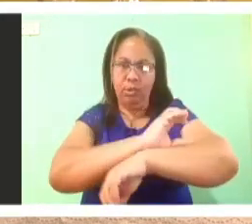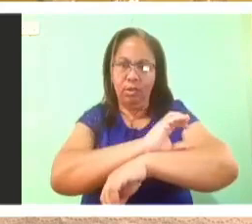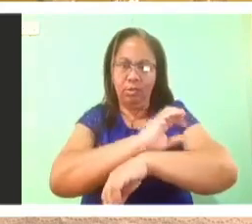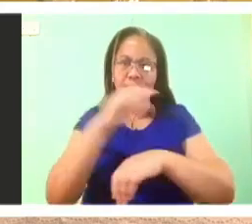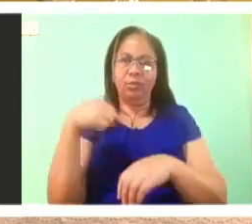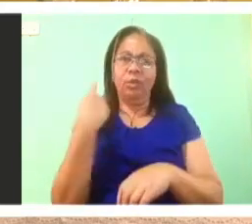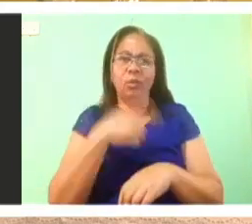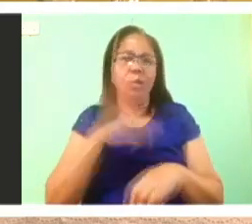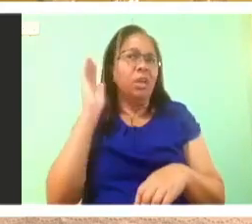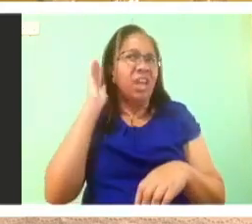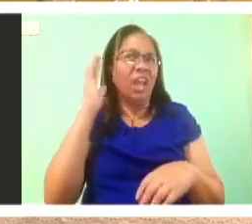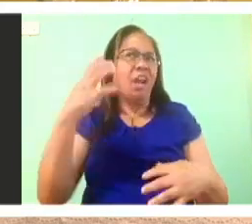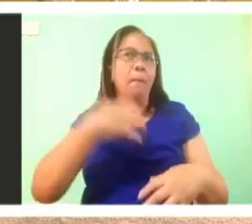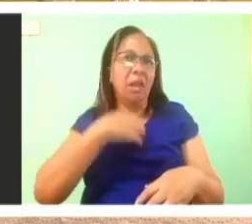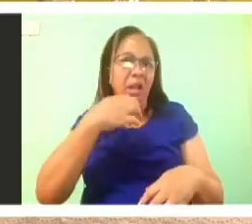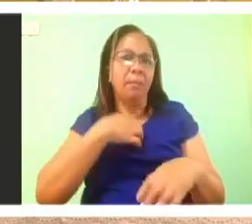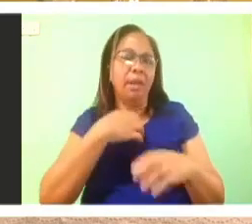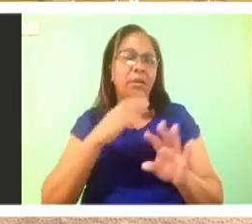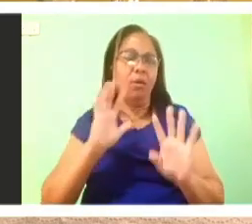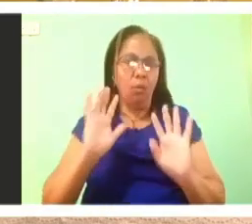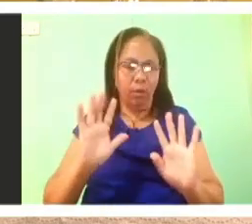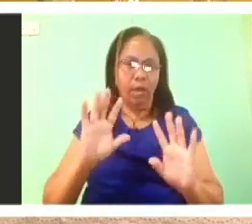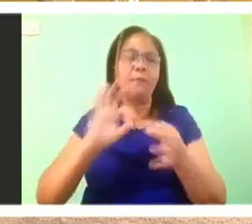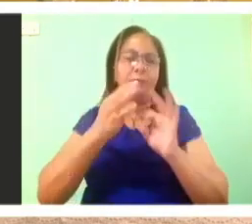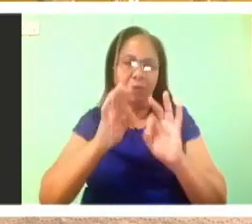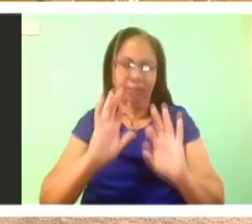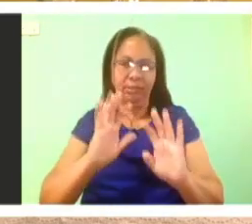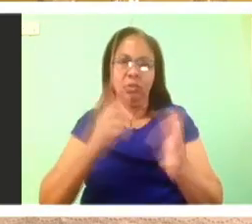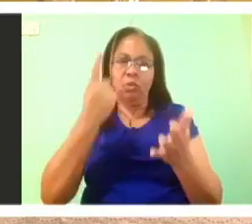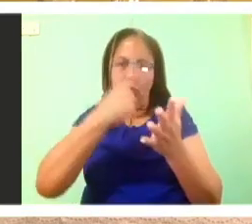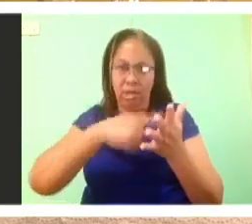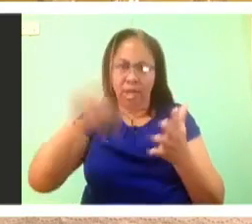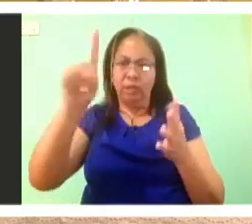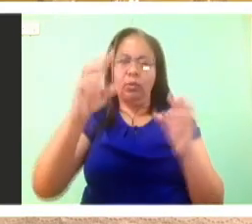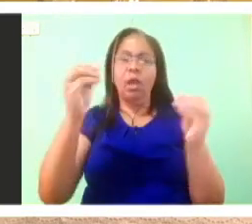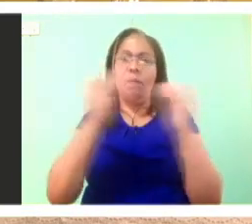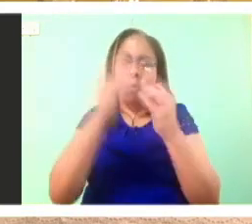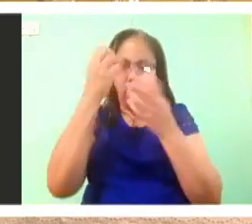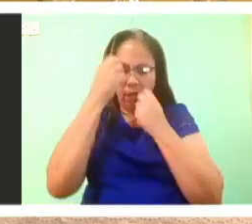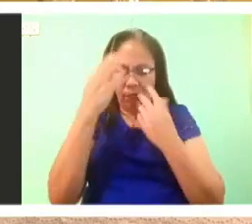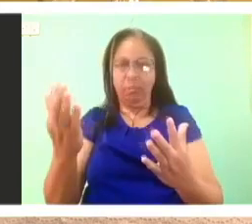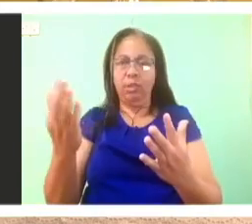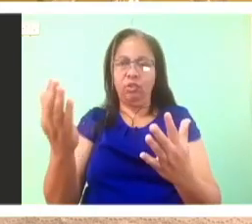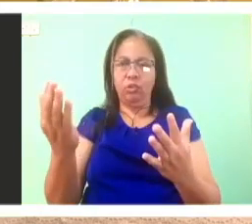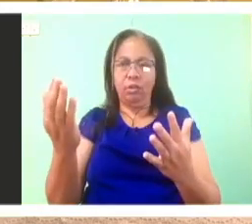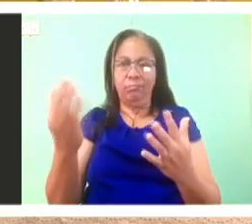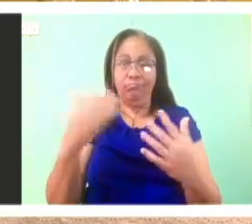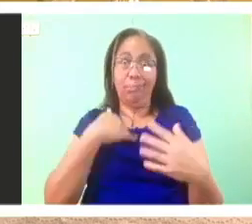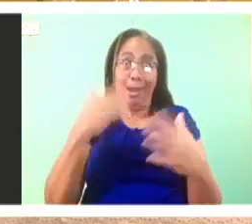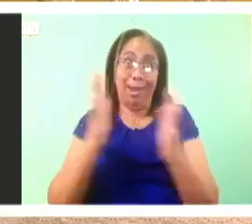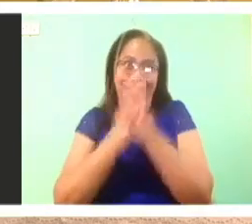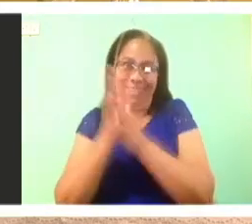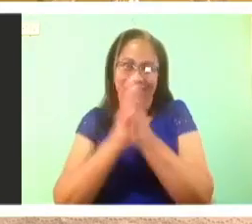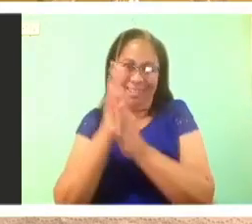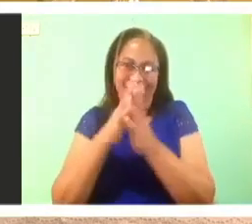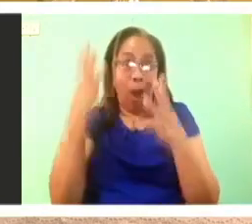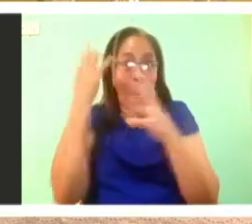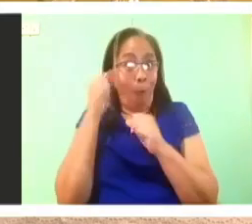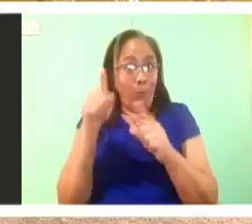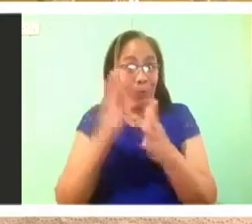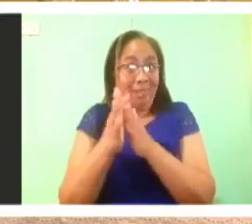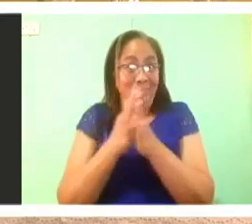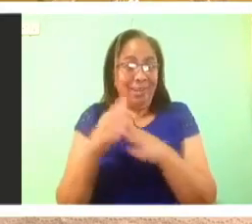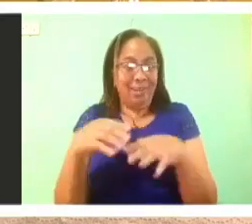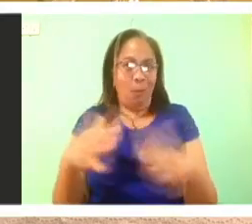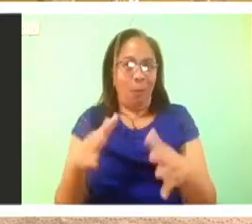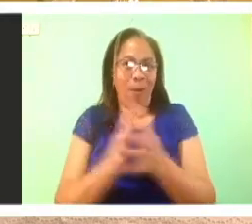the challenges now. But next week, you'll get a little bit more on that. So I'm excited. I hope you're excited that we